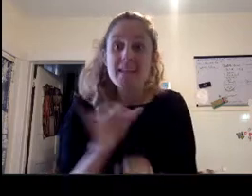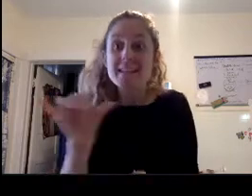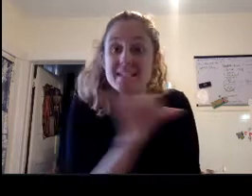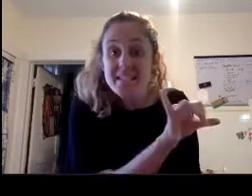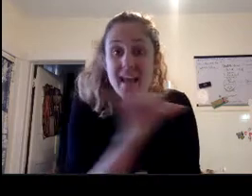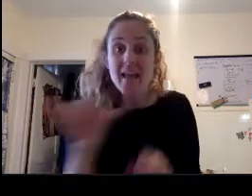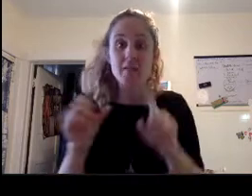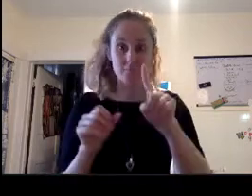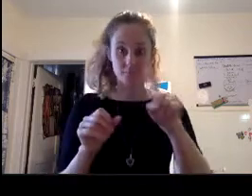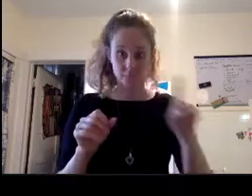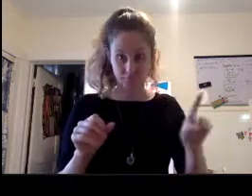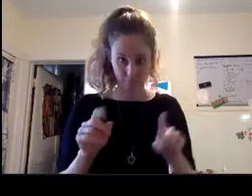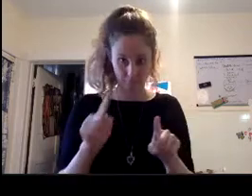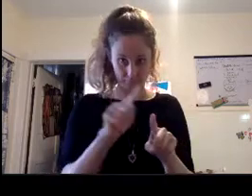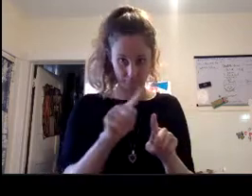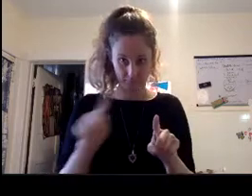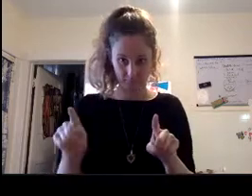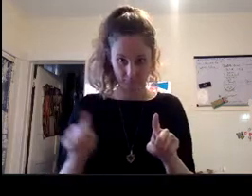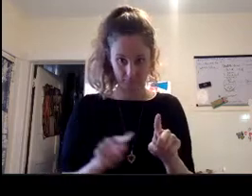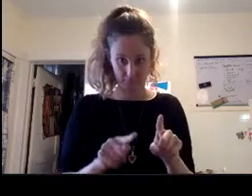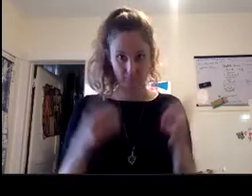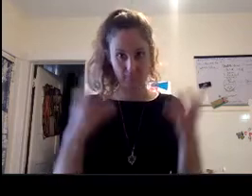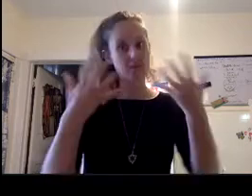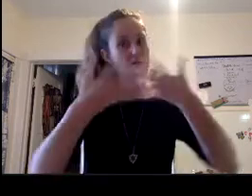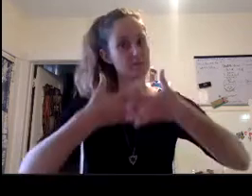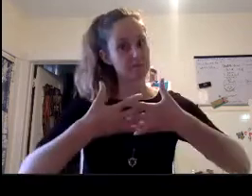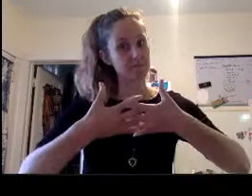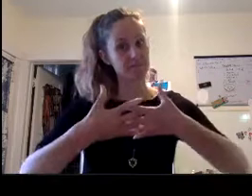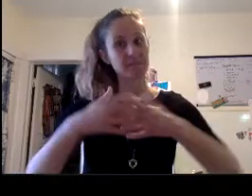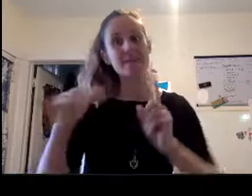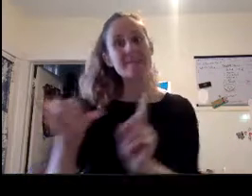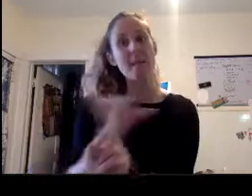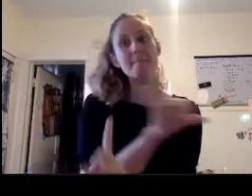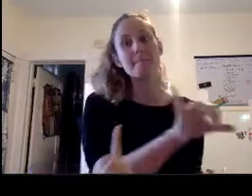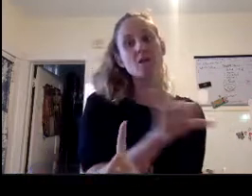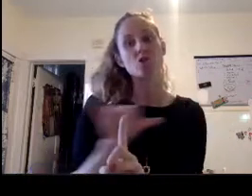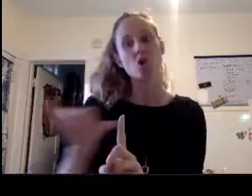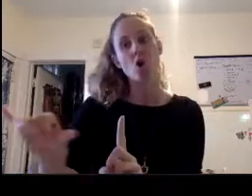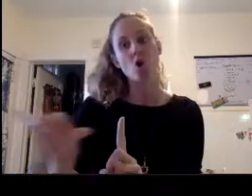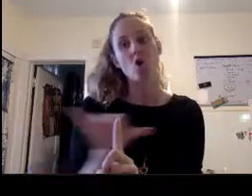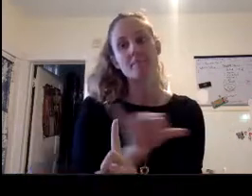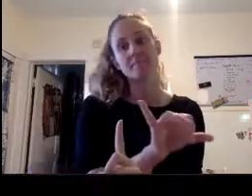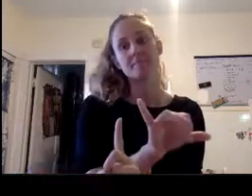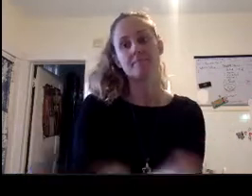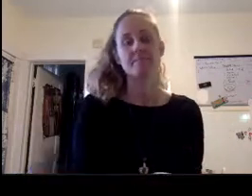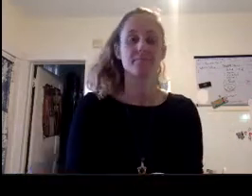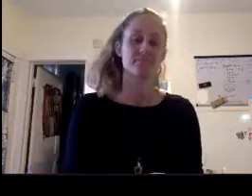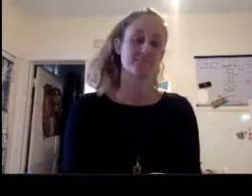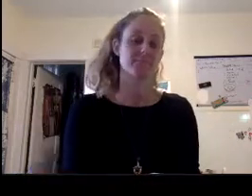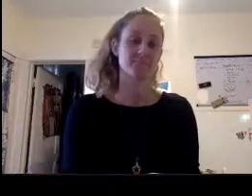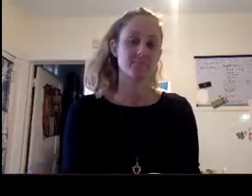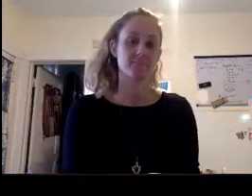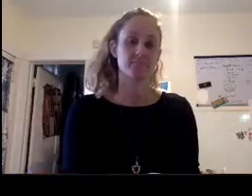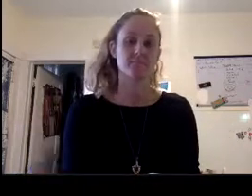to try the challenge of drawing it symmetrically on the other side. So now that I have part of my